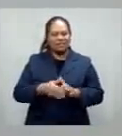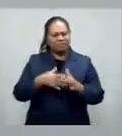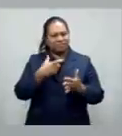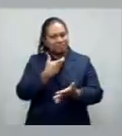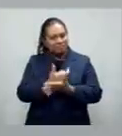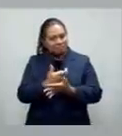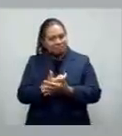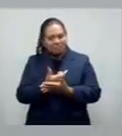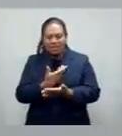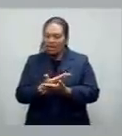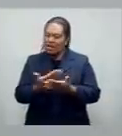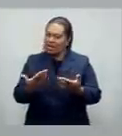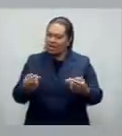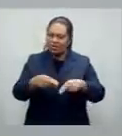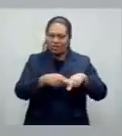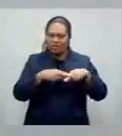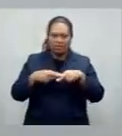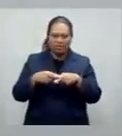in Fiji